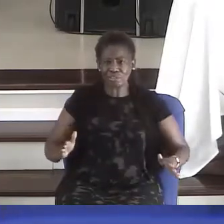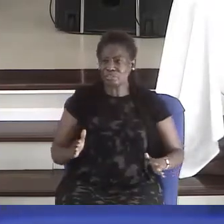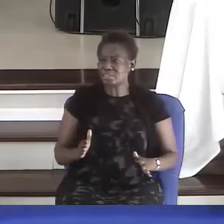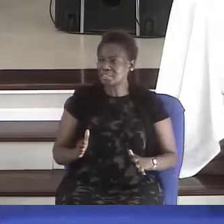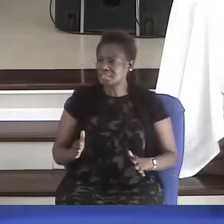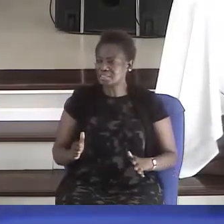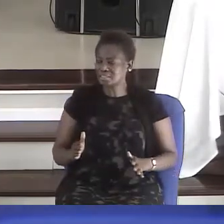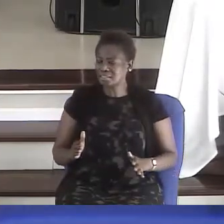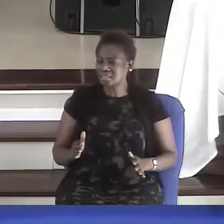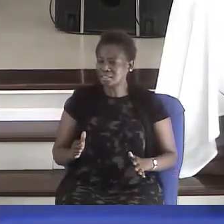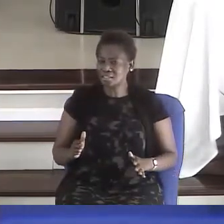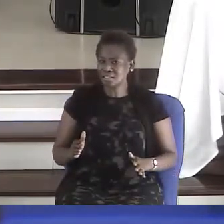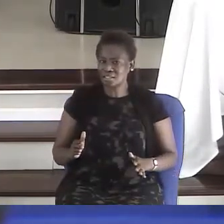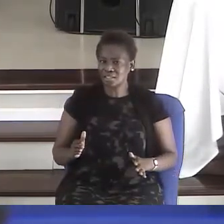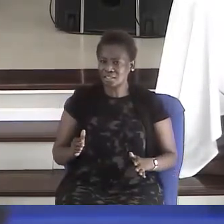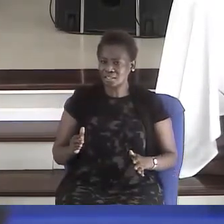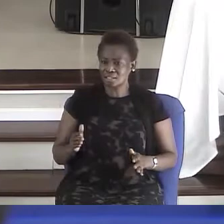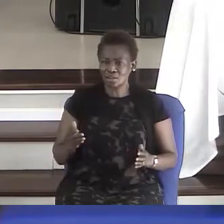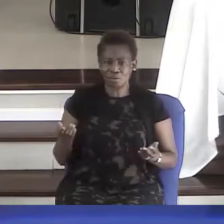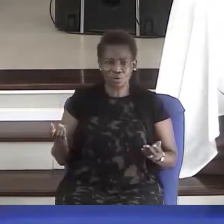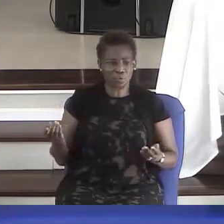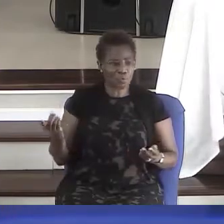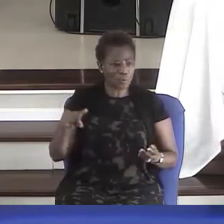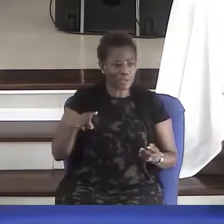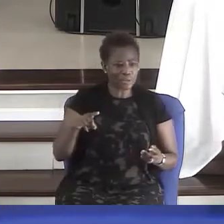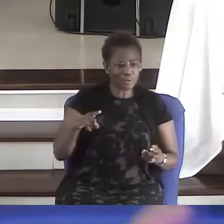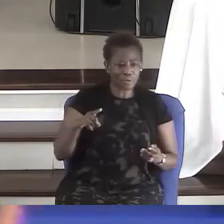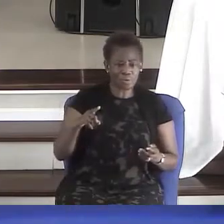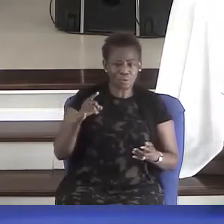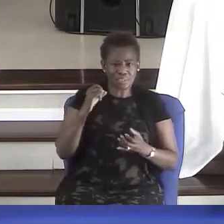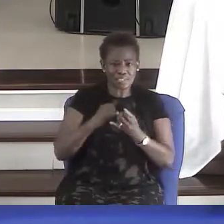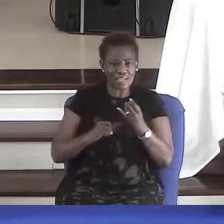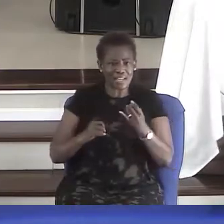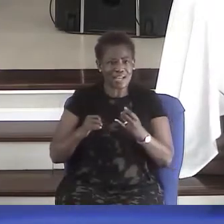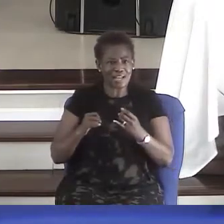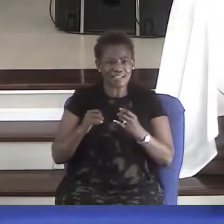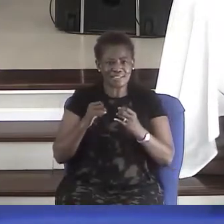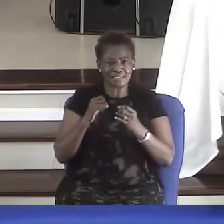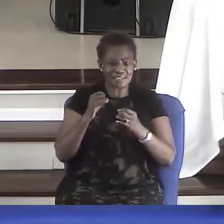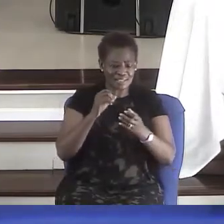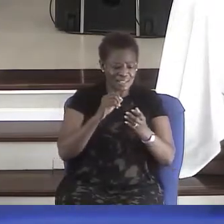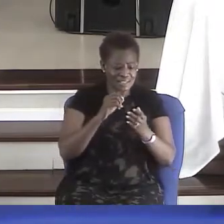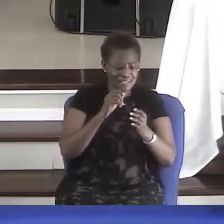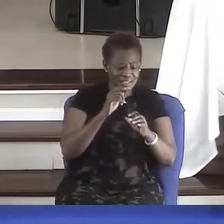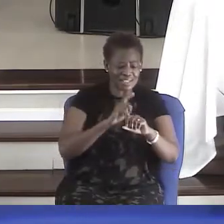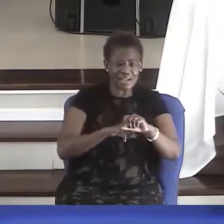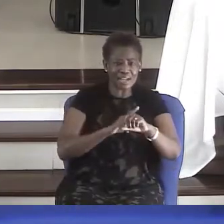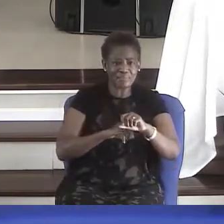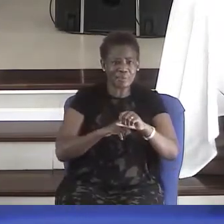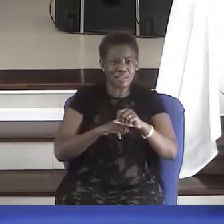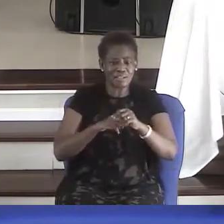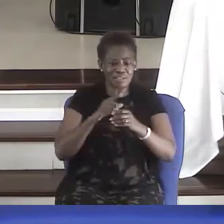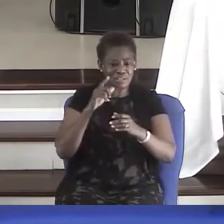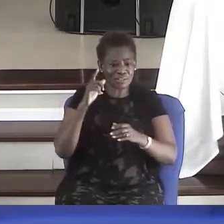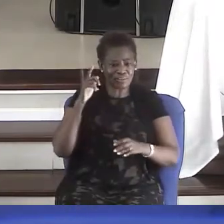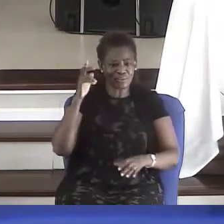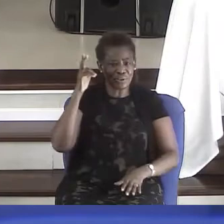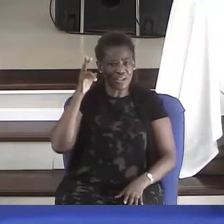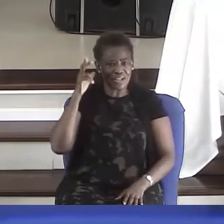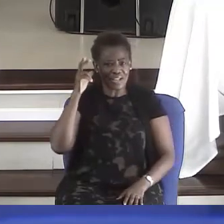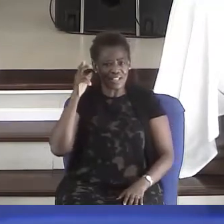last you listen to that line, when you last you listen to some talk shows, you find how some people